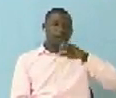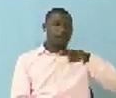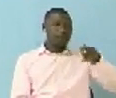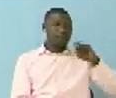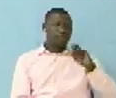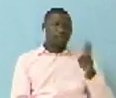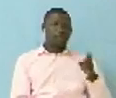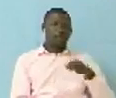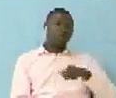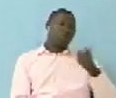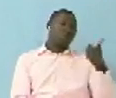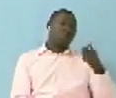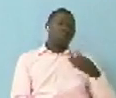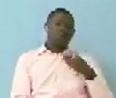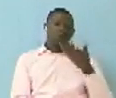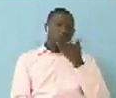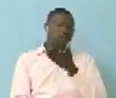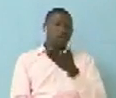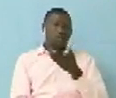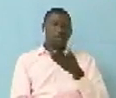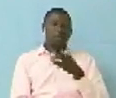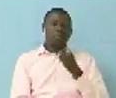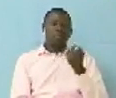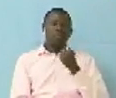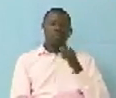were there on the instruction of the president.